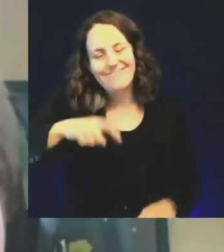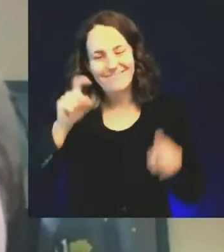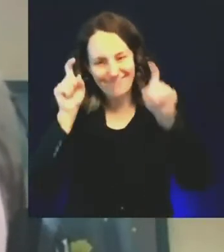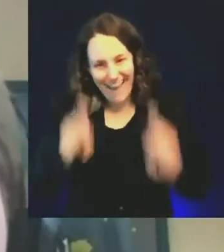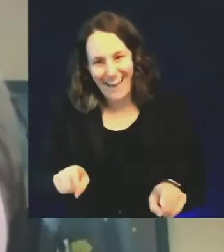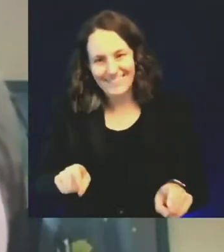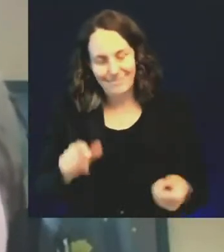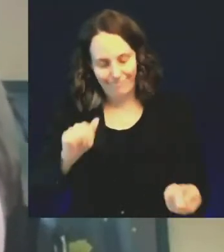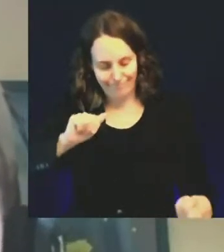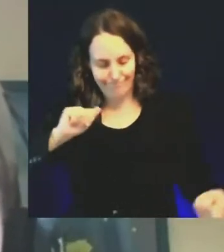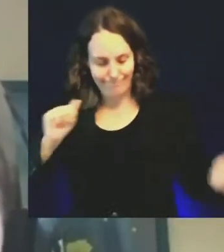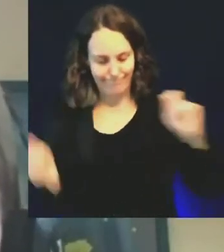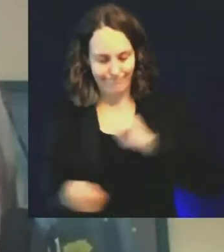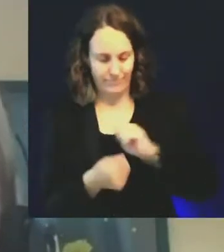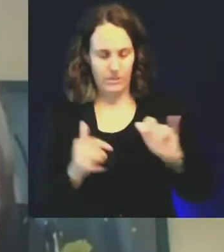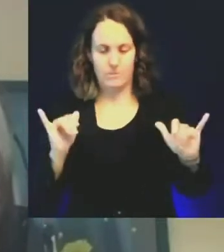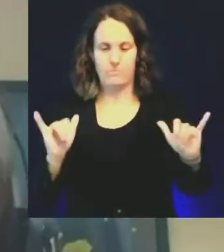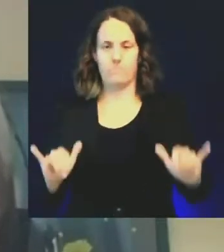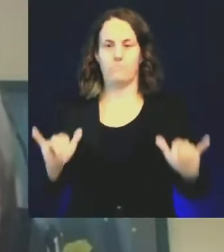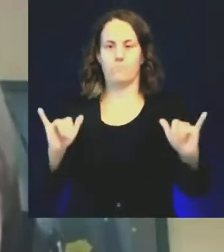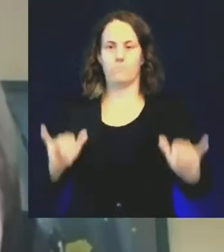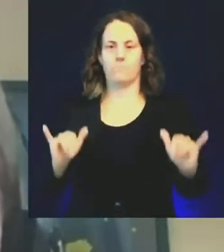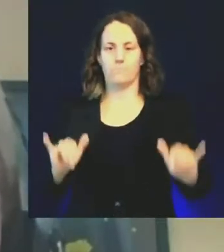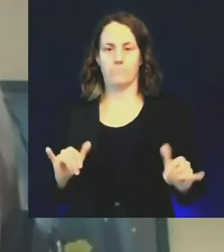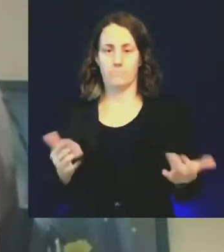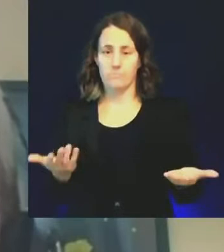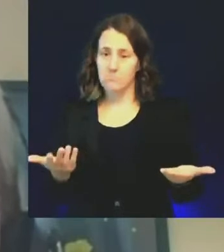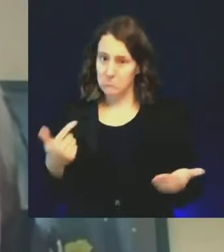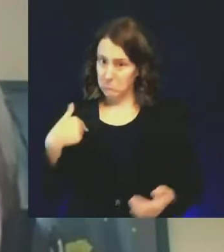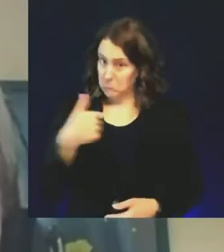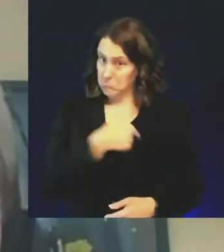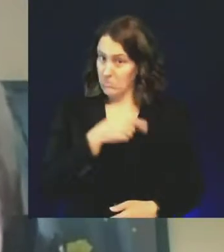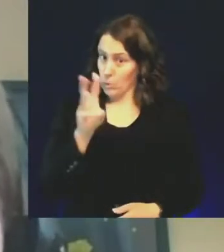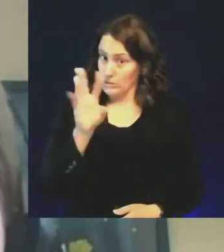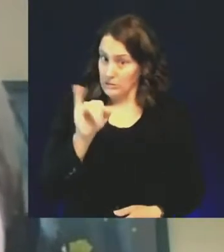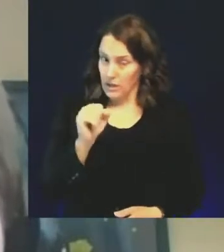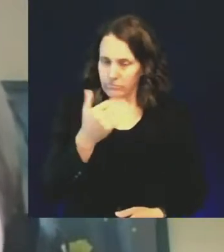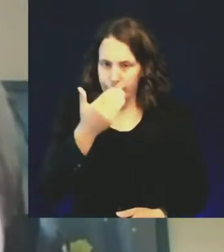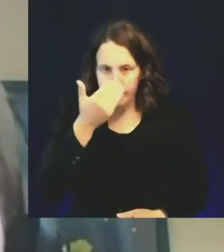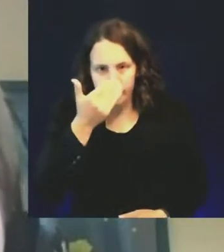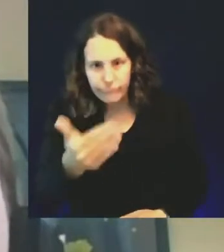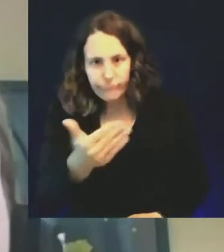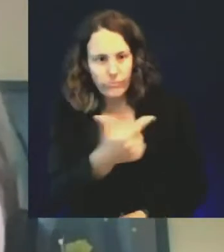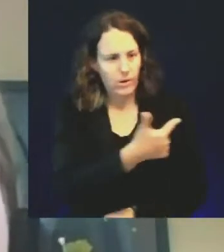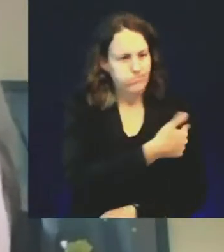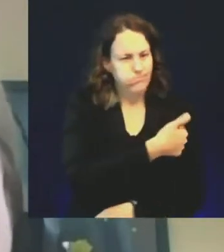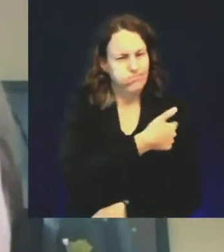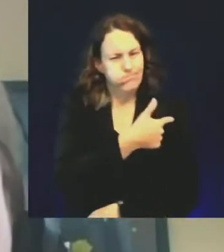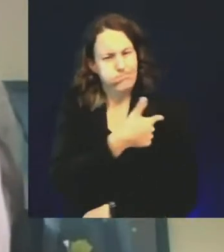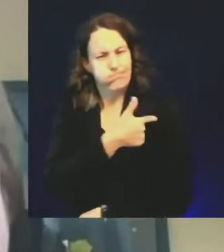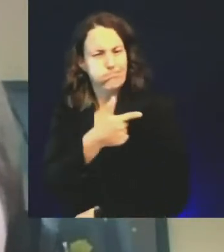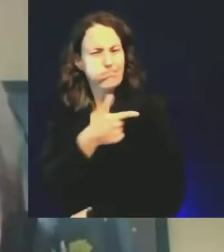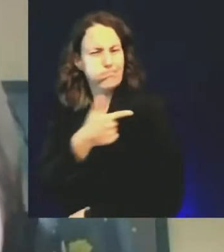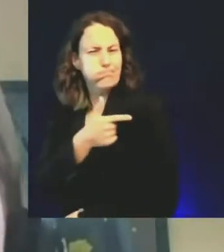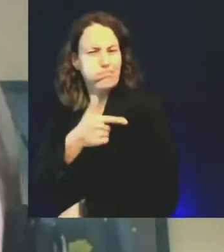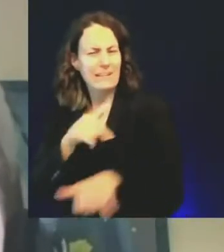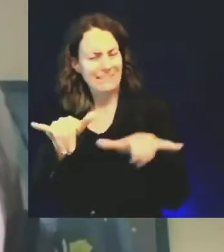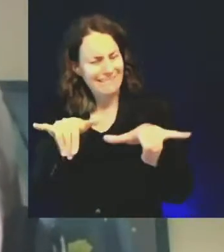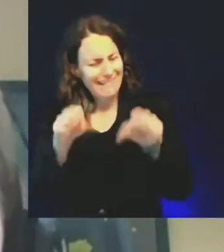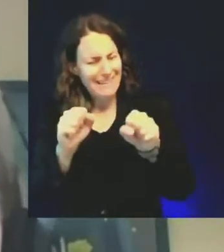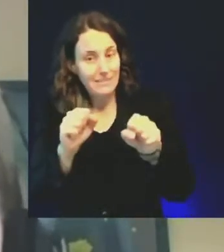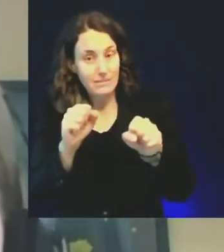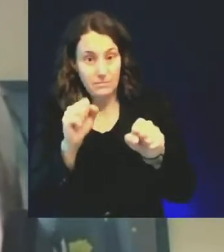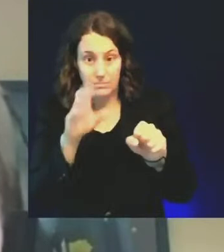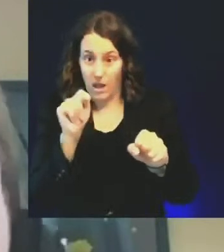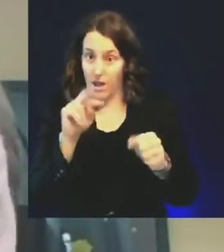of vaccine we are at now. But if we want to protect against these variants that are here and